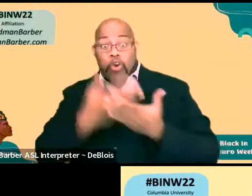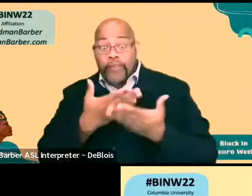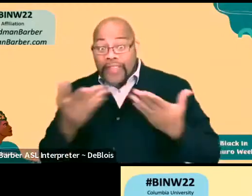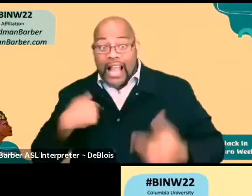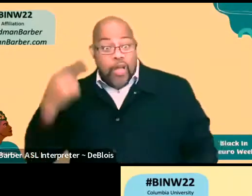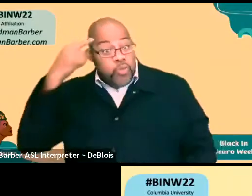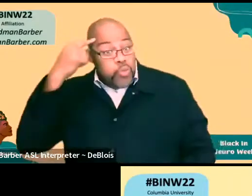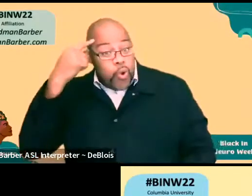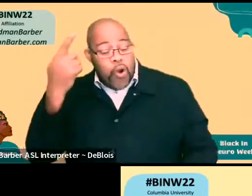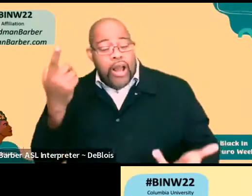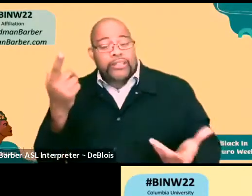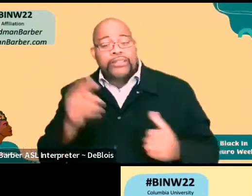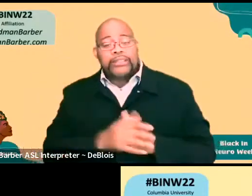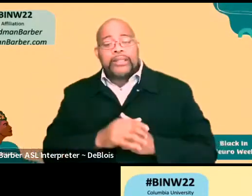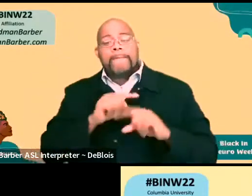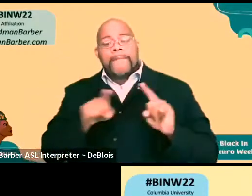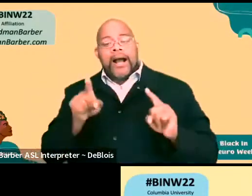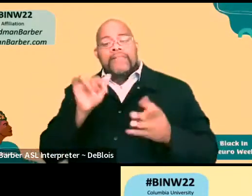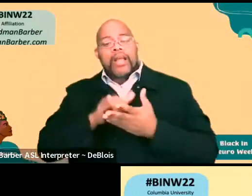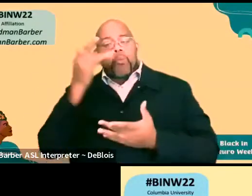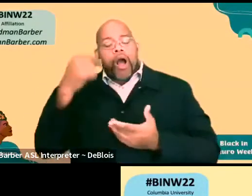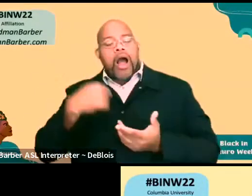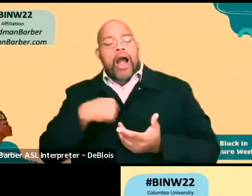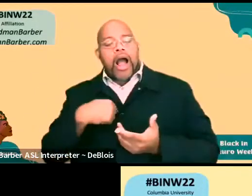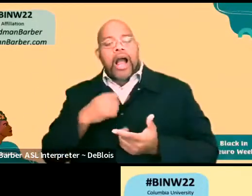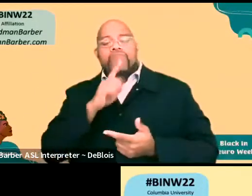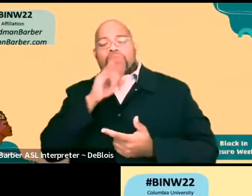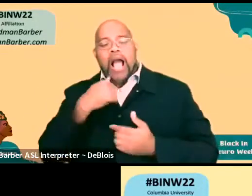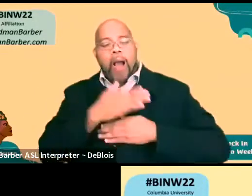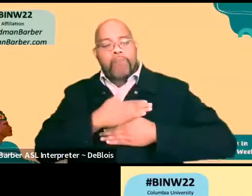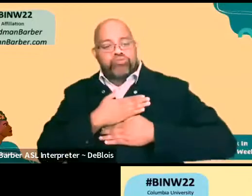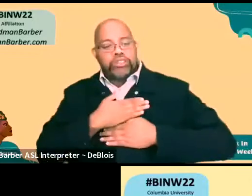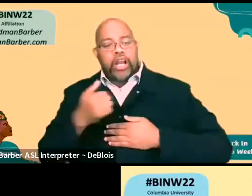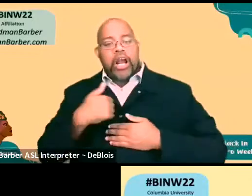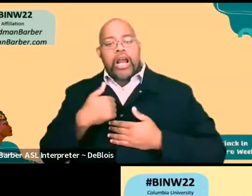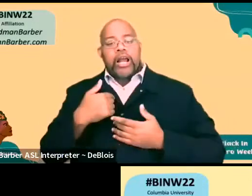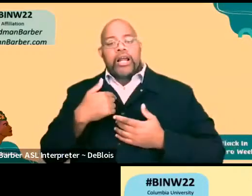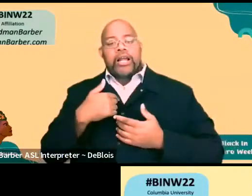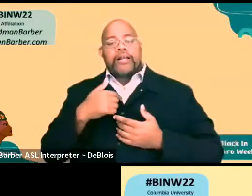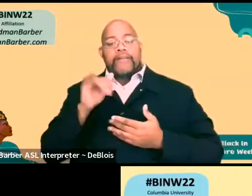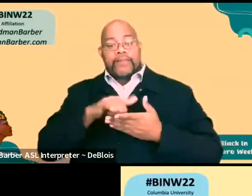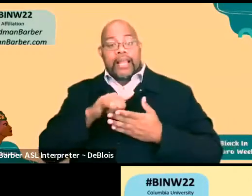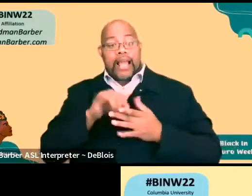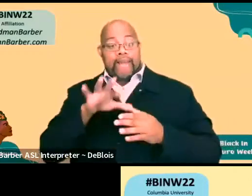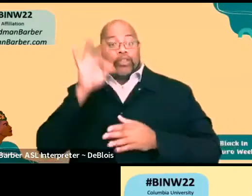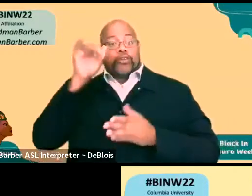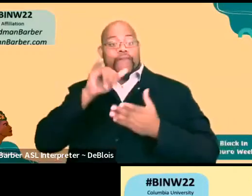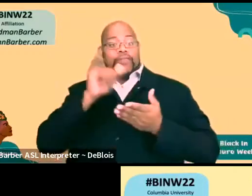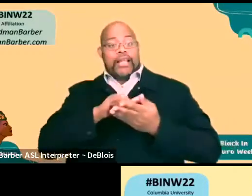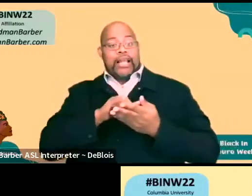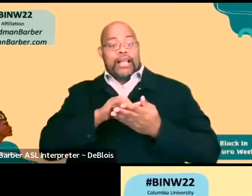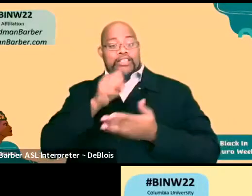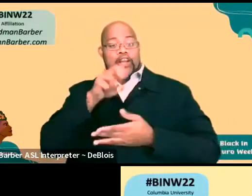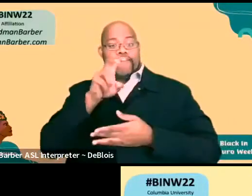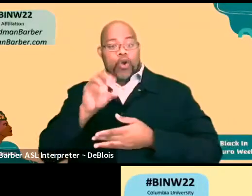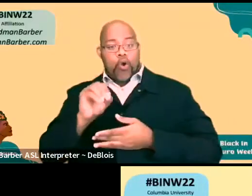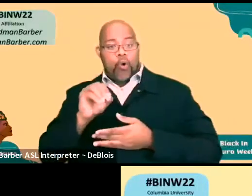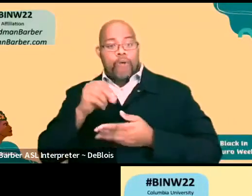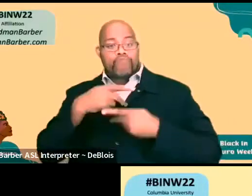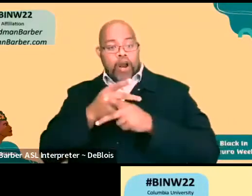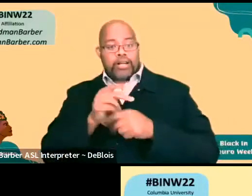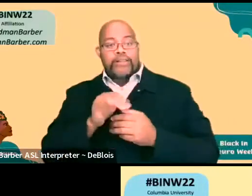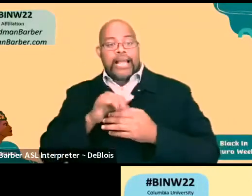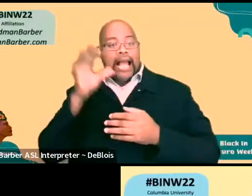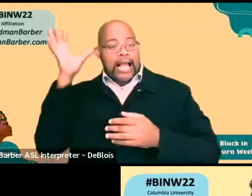thing. But that's why I really appreciate Arnell Etienne, who was the inventor of the Sevo product, the clip